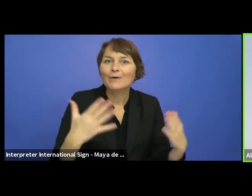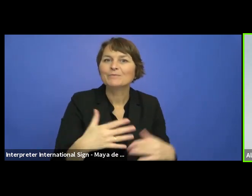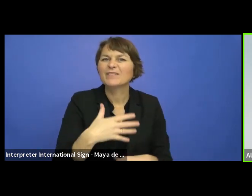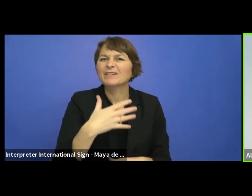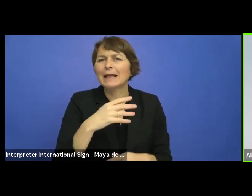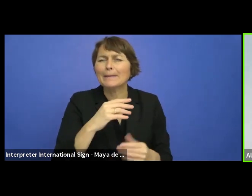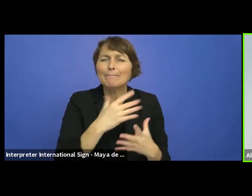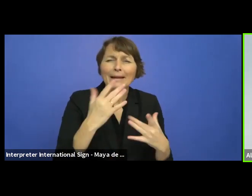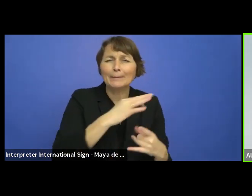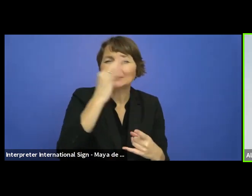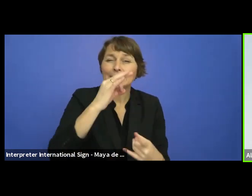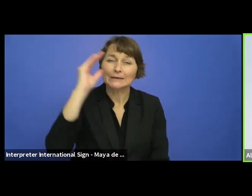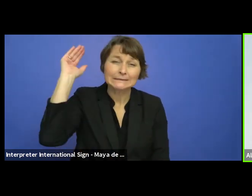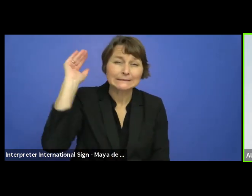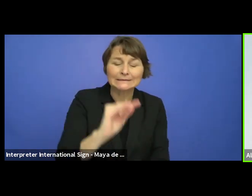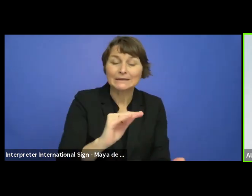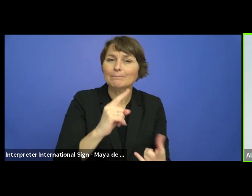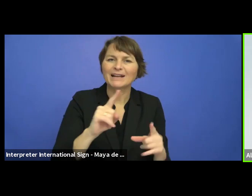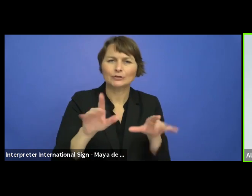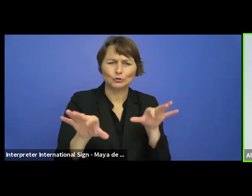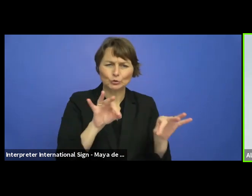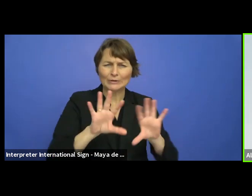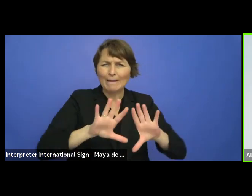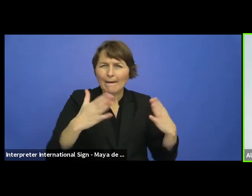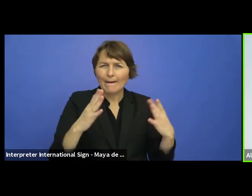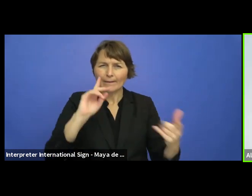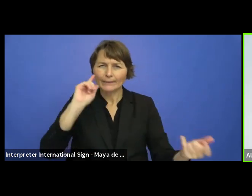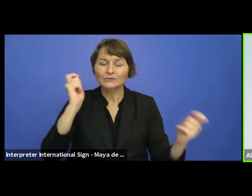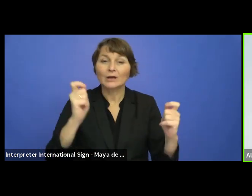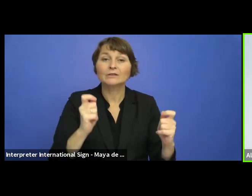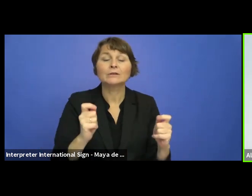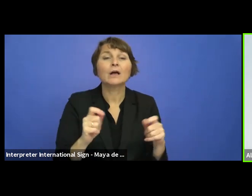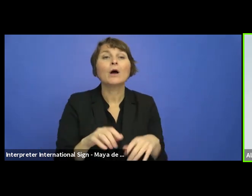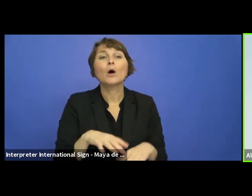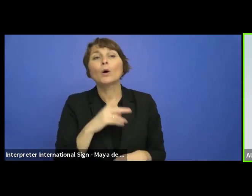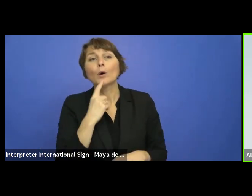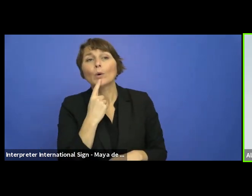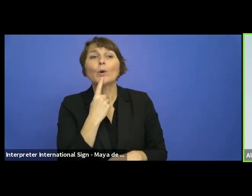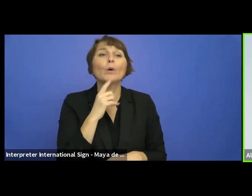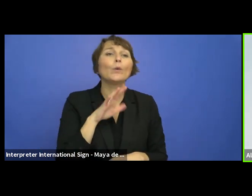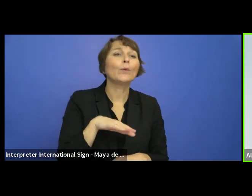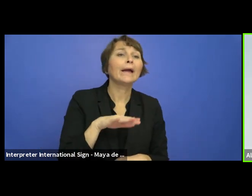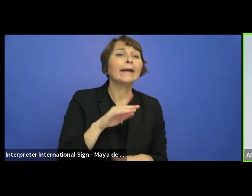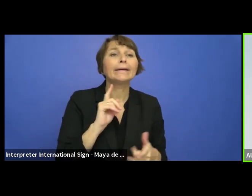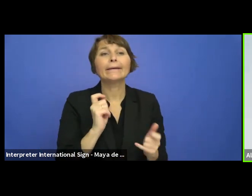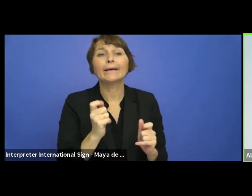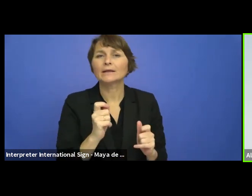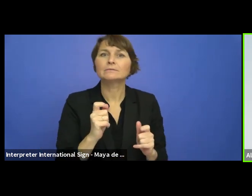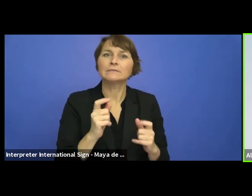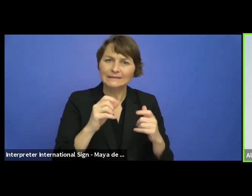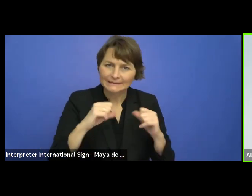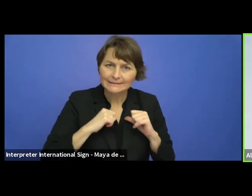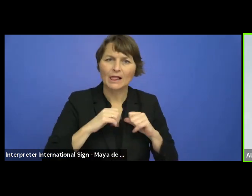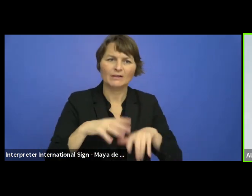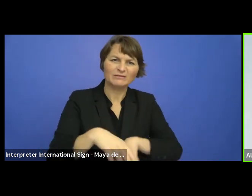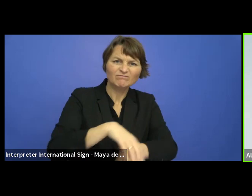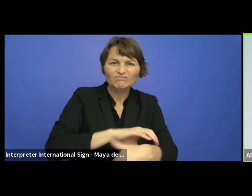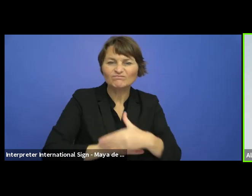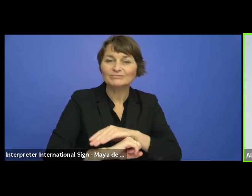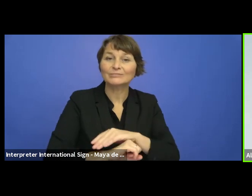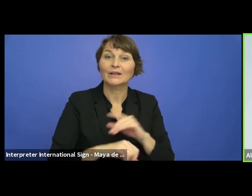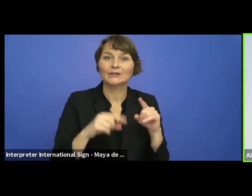dysfunctional. We need to choose change, not wait for it to happen upon us. Everywhere, renewal is